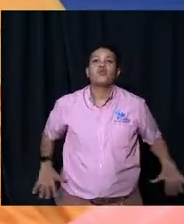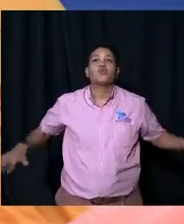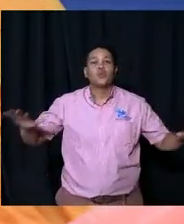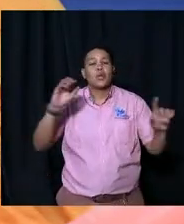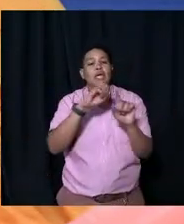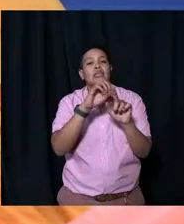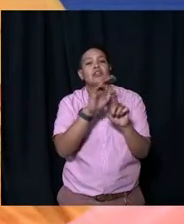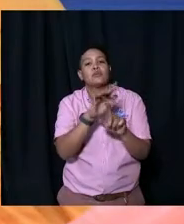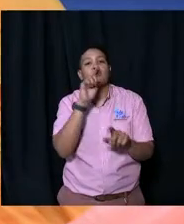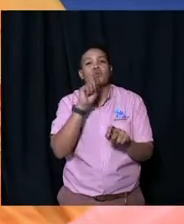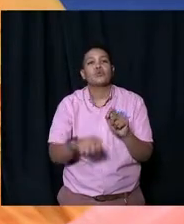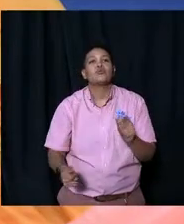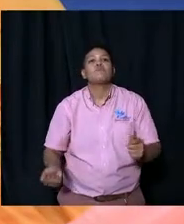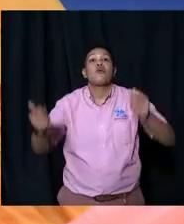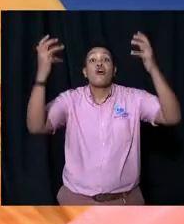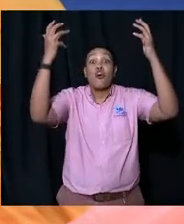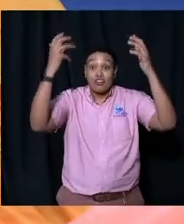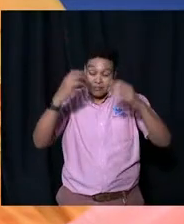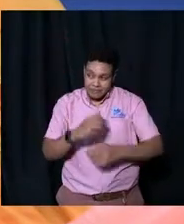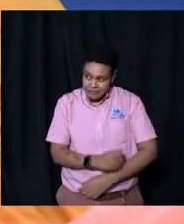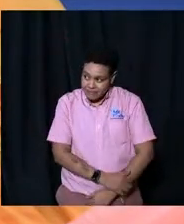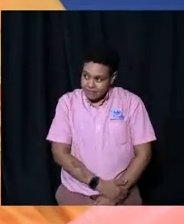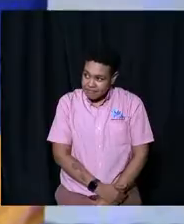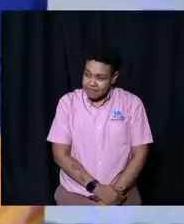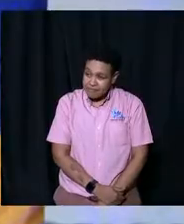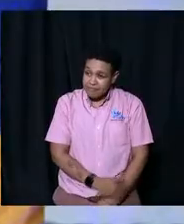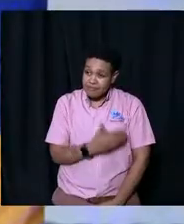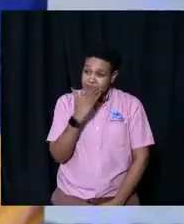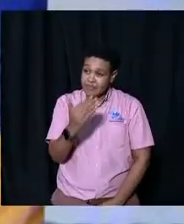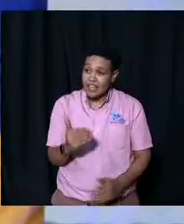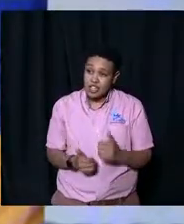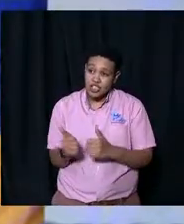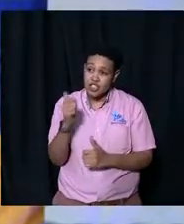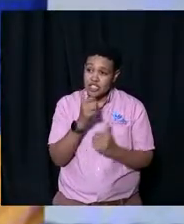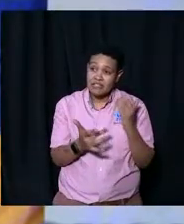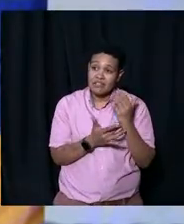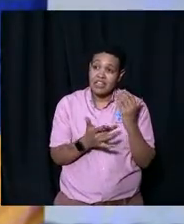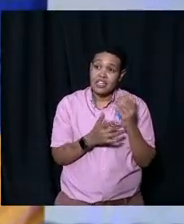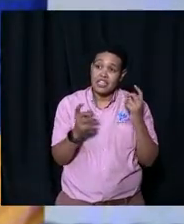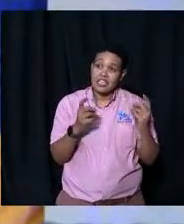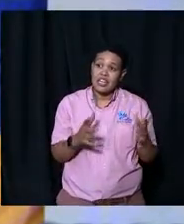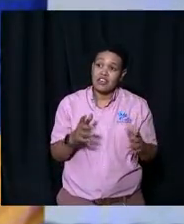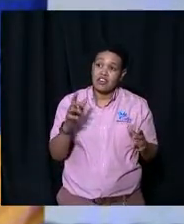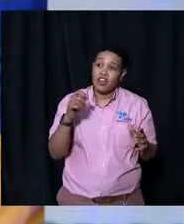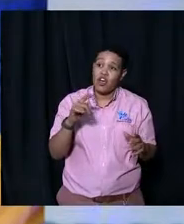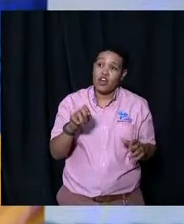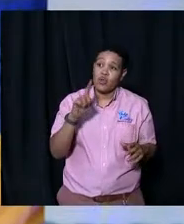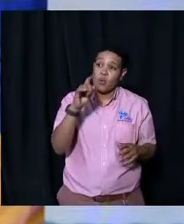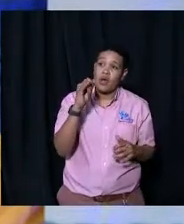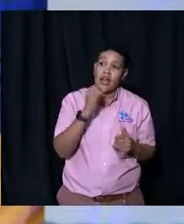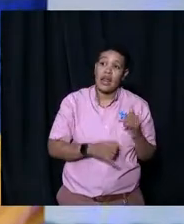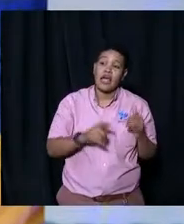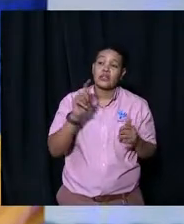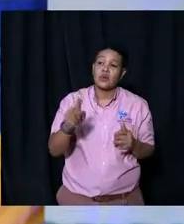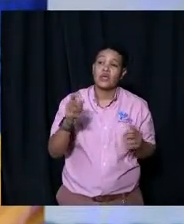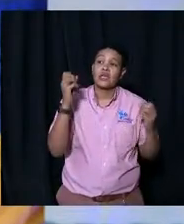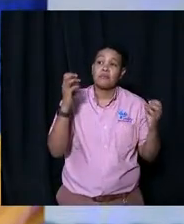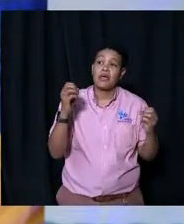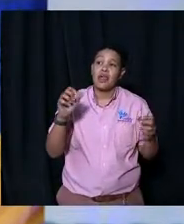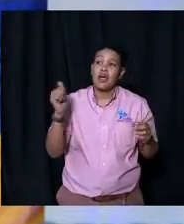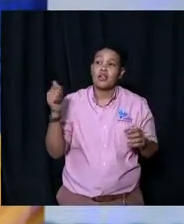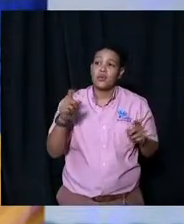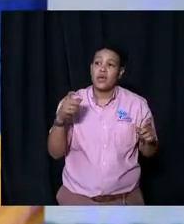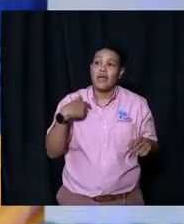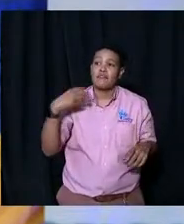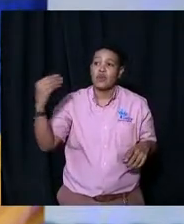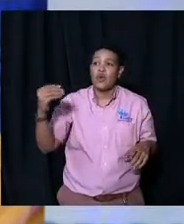exposed to the emissions from the burning of waste. Thank you, Chief Technical Director Guthrie. We have one last question. There are many other questions, but we have to go after